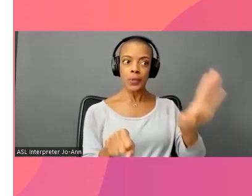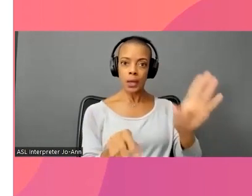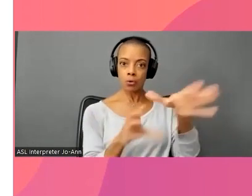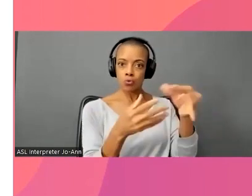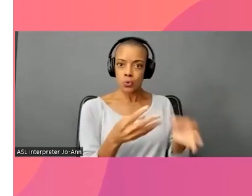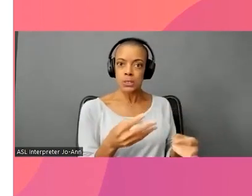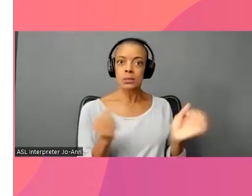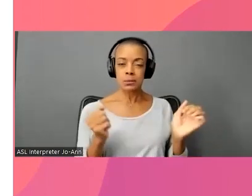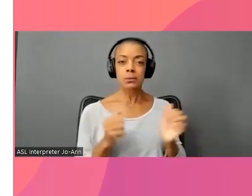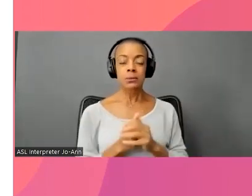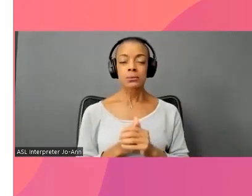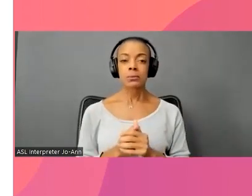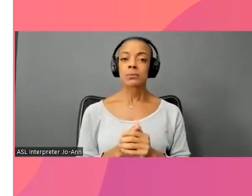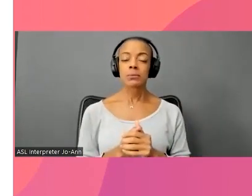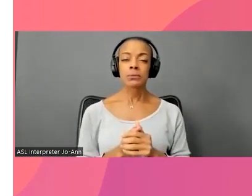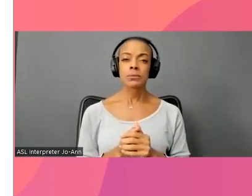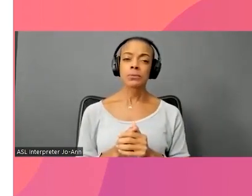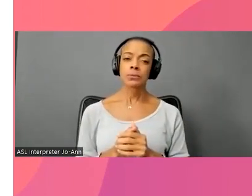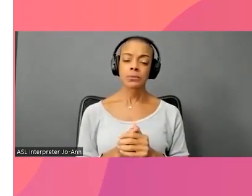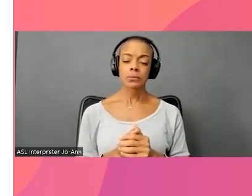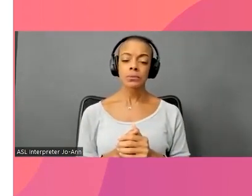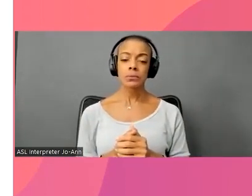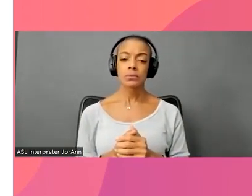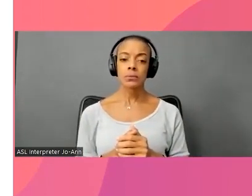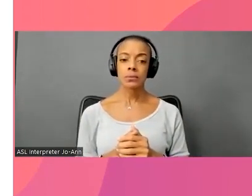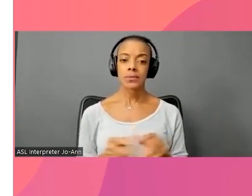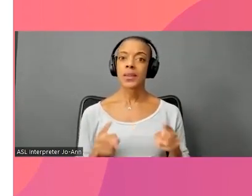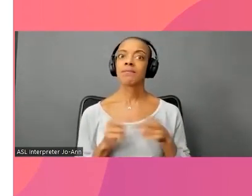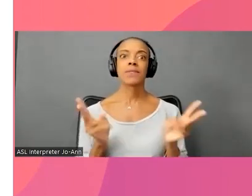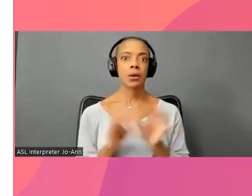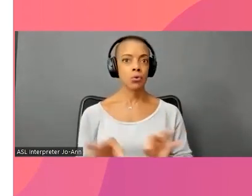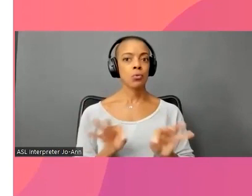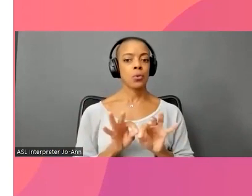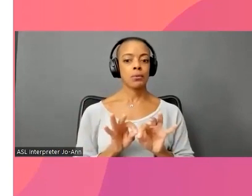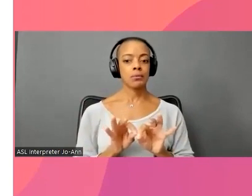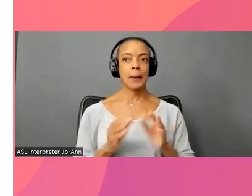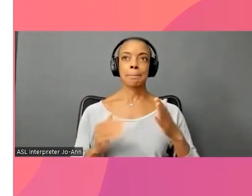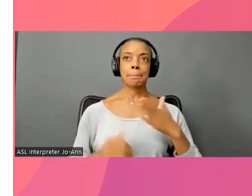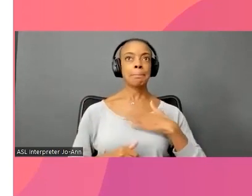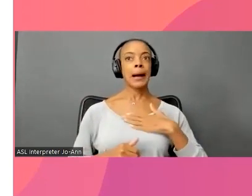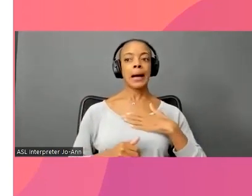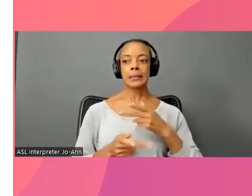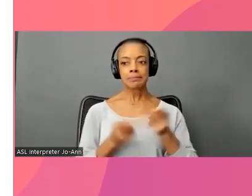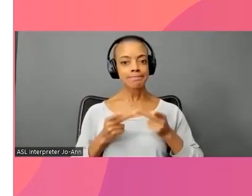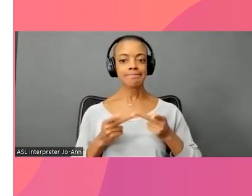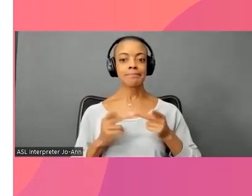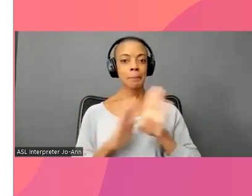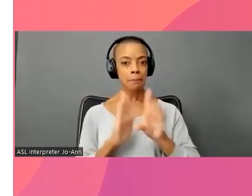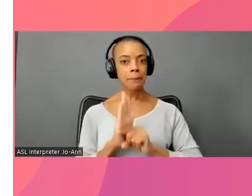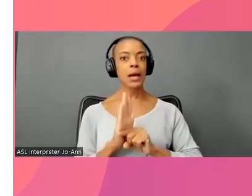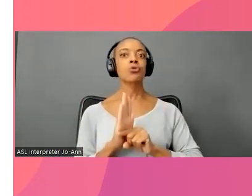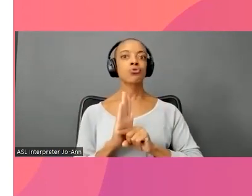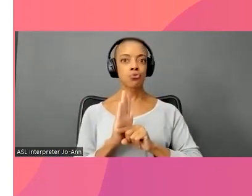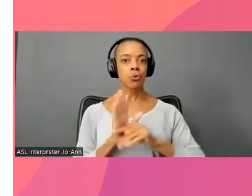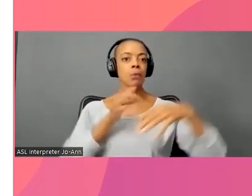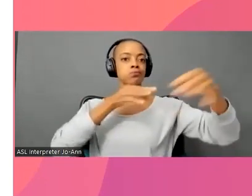And so it was really important that I used my positionality and background in order to give participants a sense